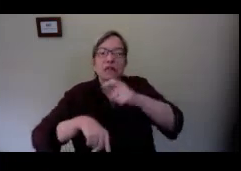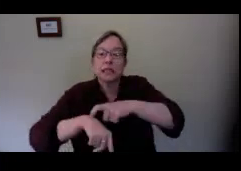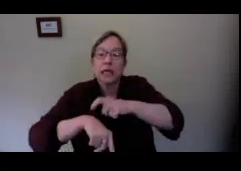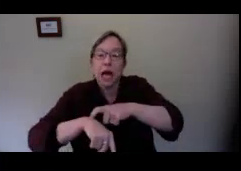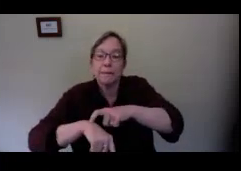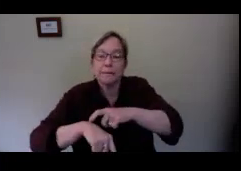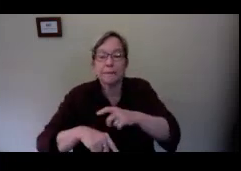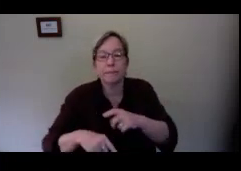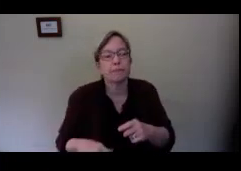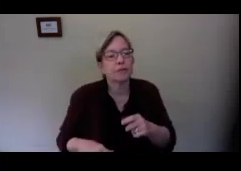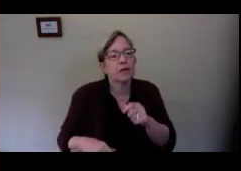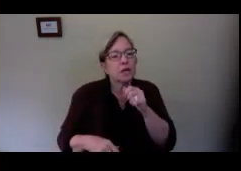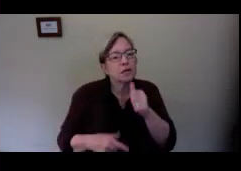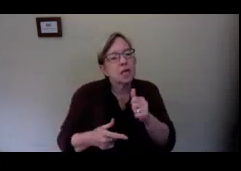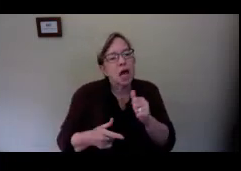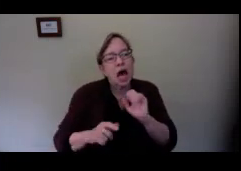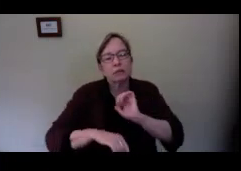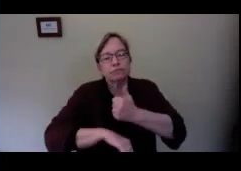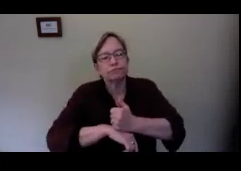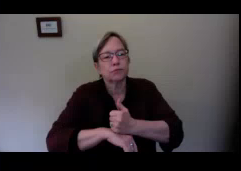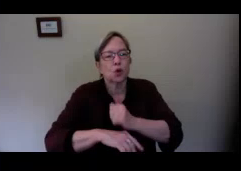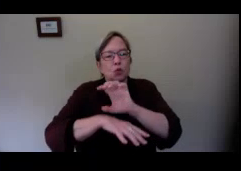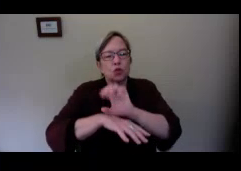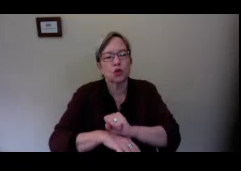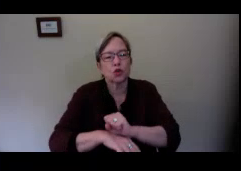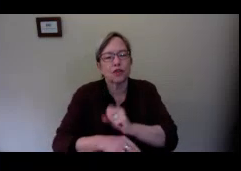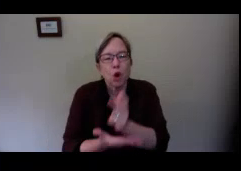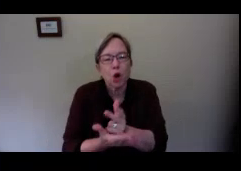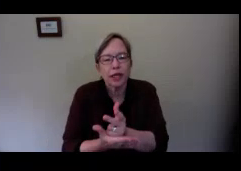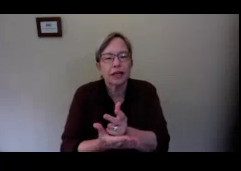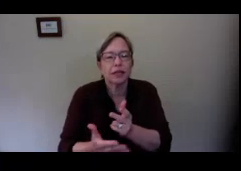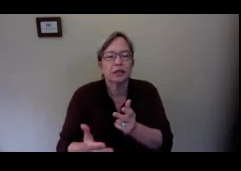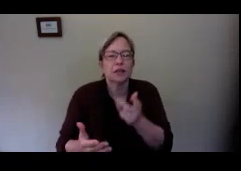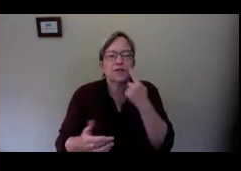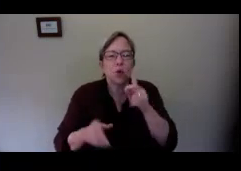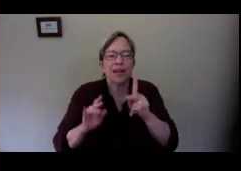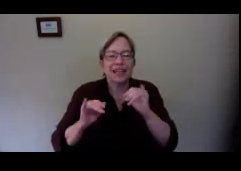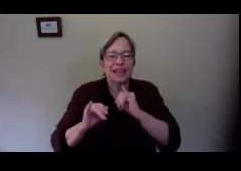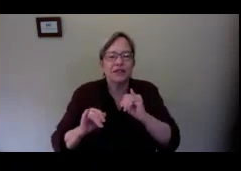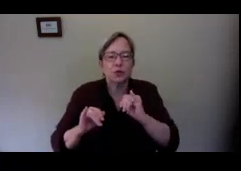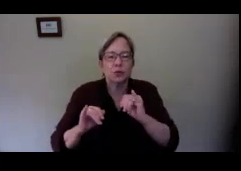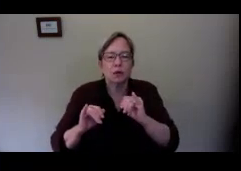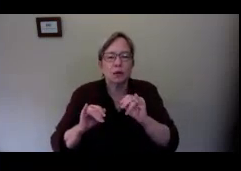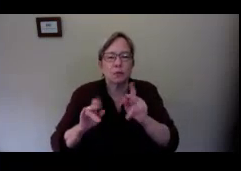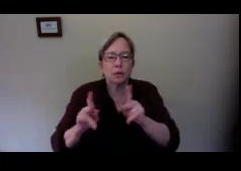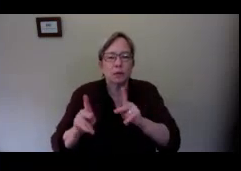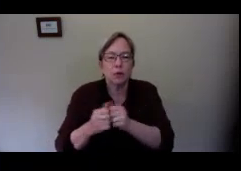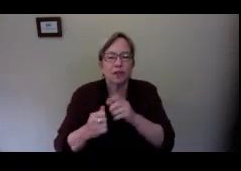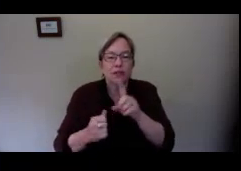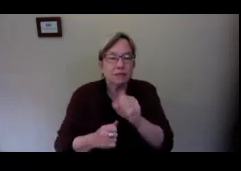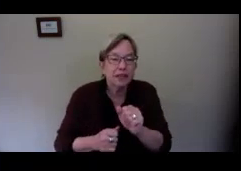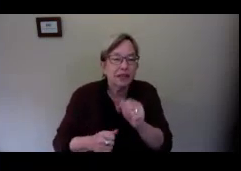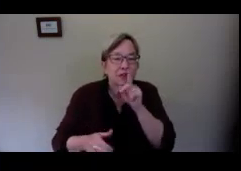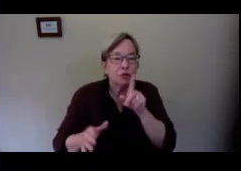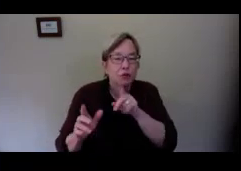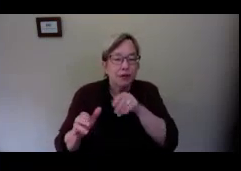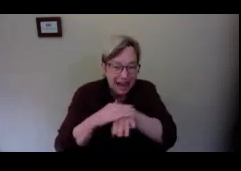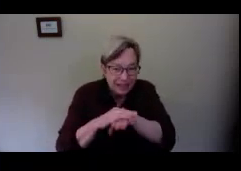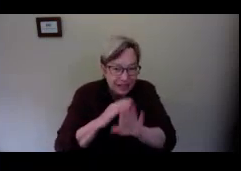not designating reserved parking for all individuals with disabilities who need it to access their housing, which someone brought up in the